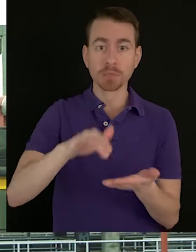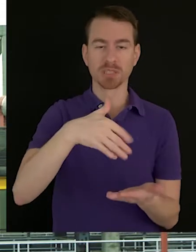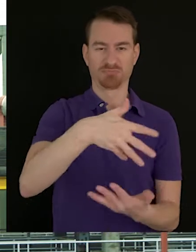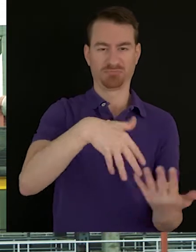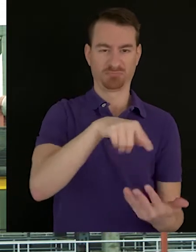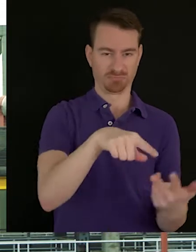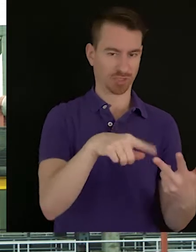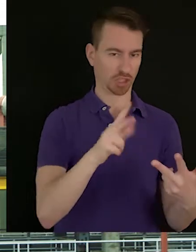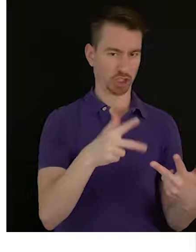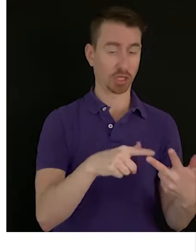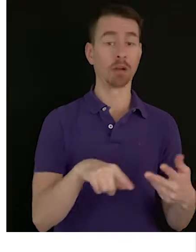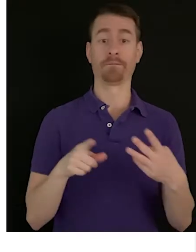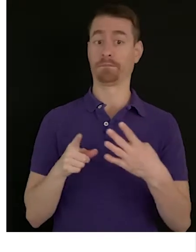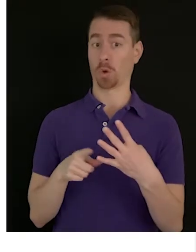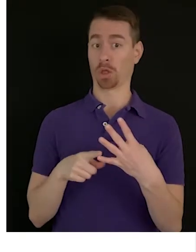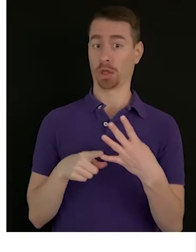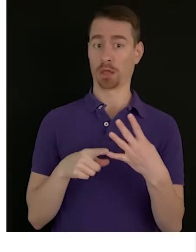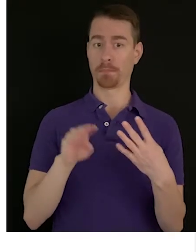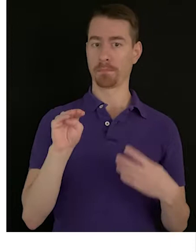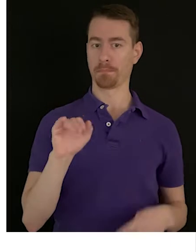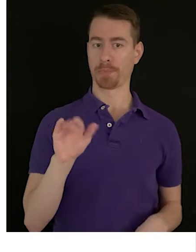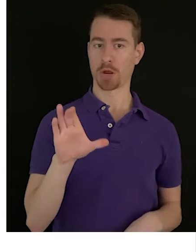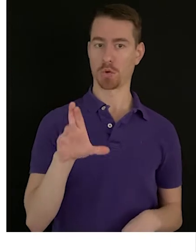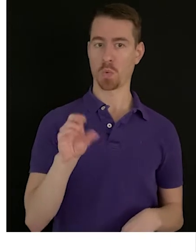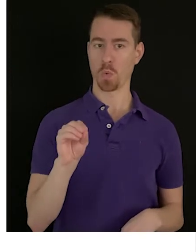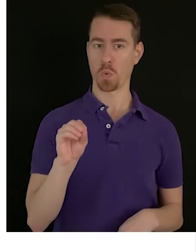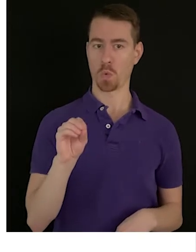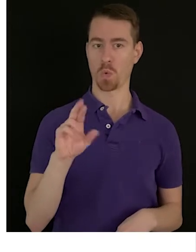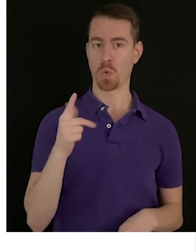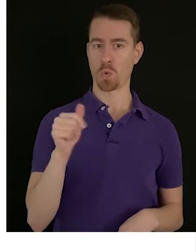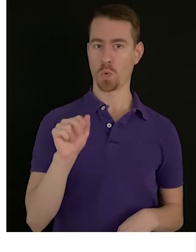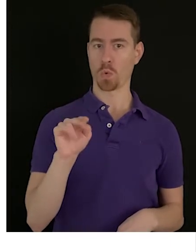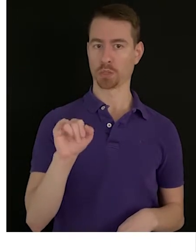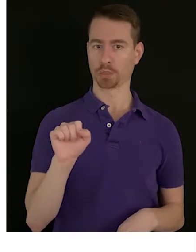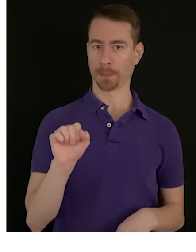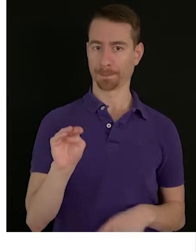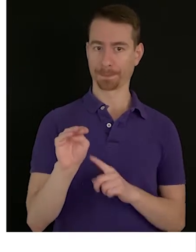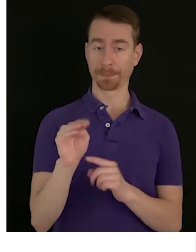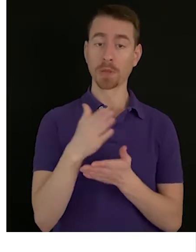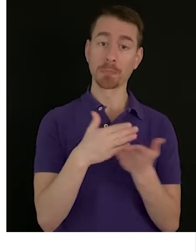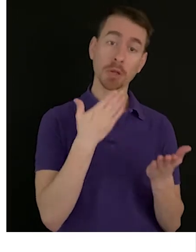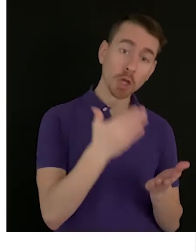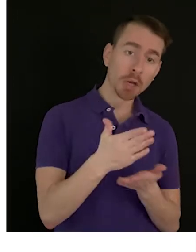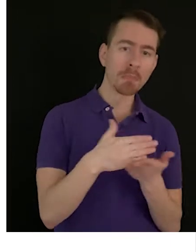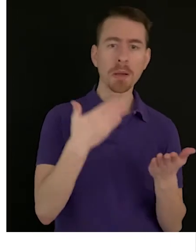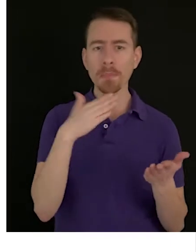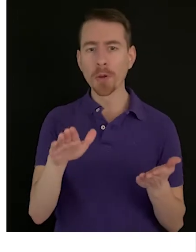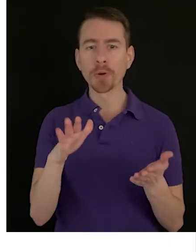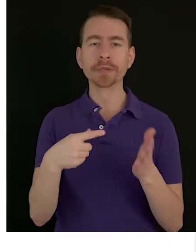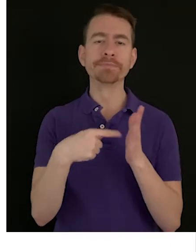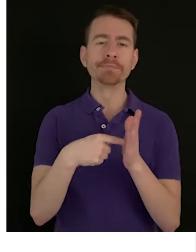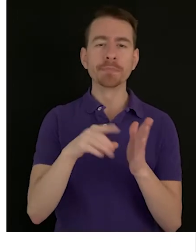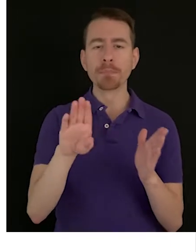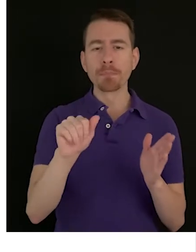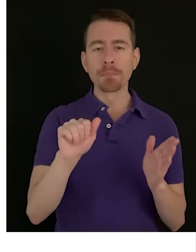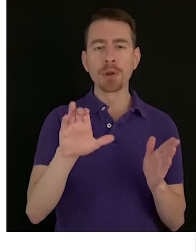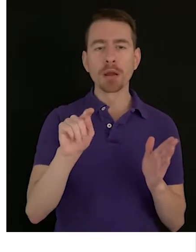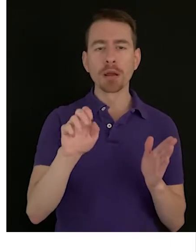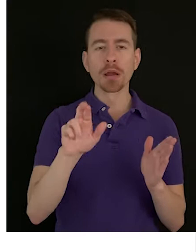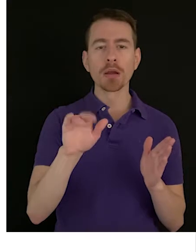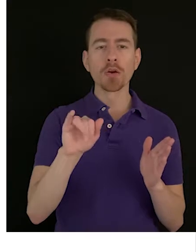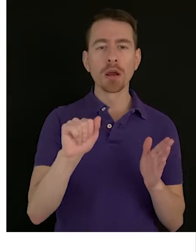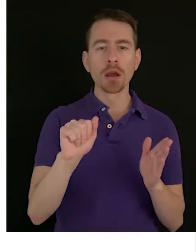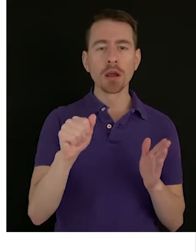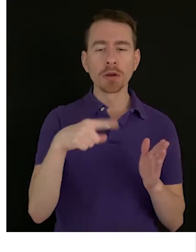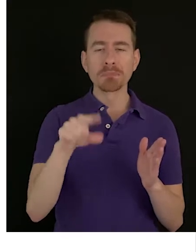final category is microorganisms. These include both the good and bad bacteria, all the